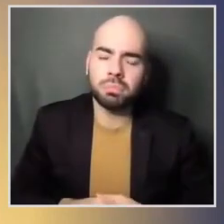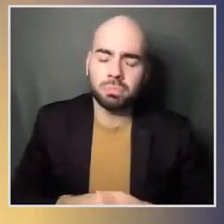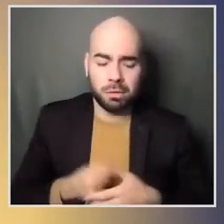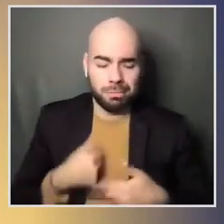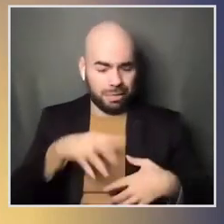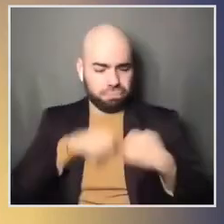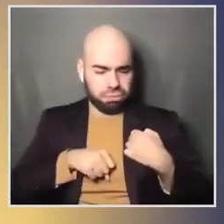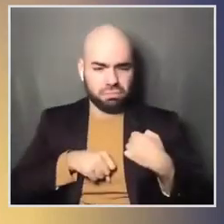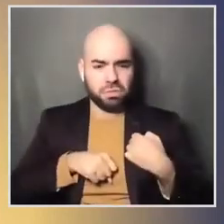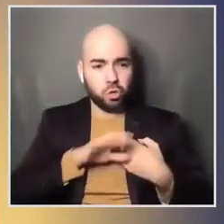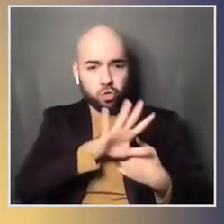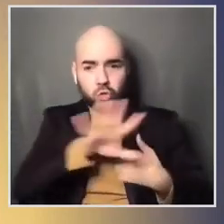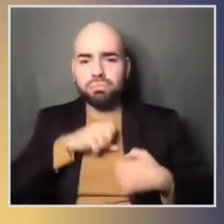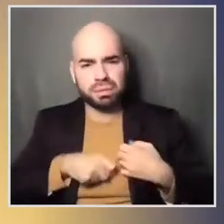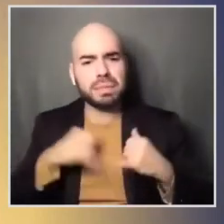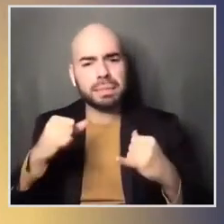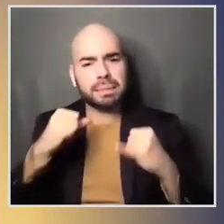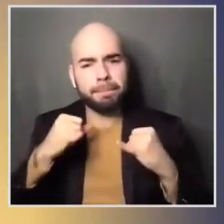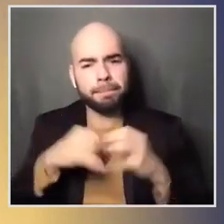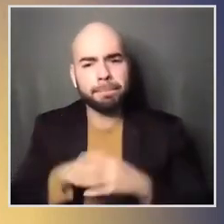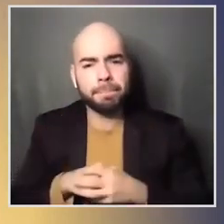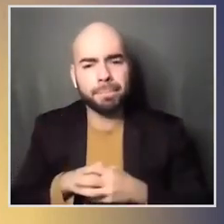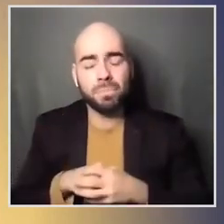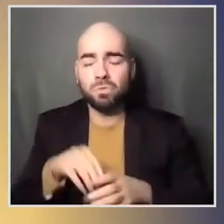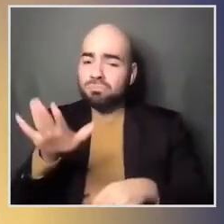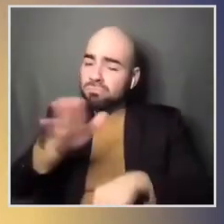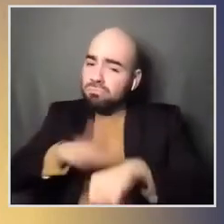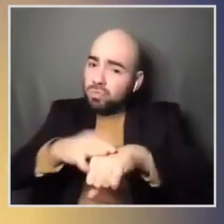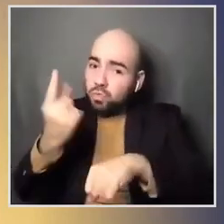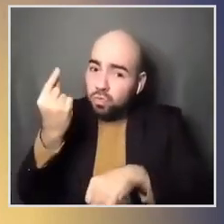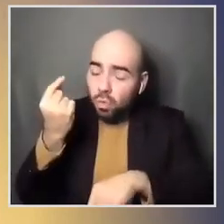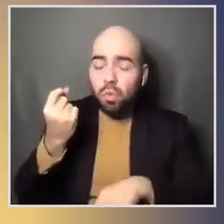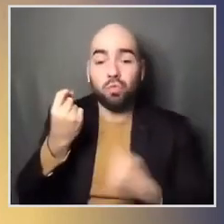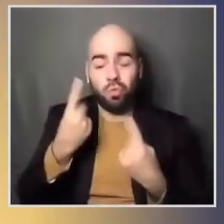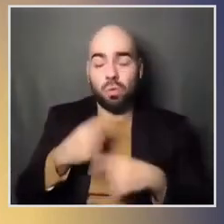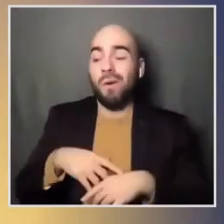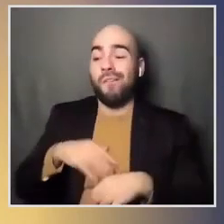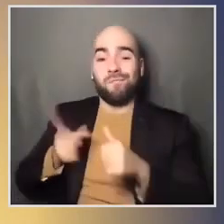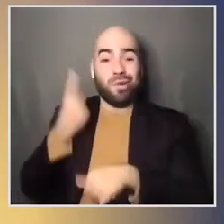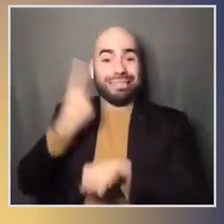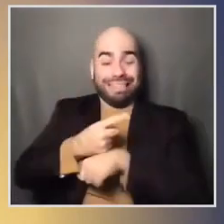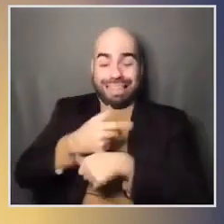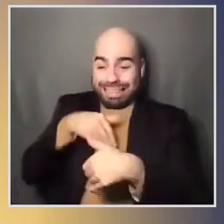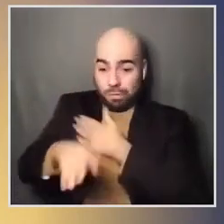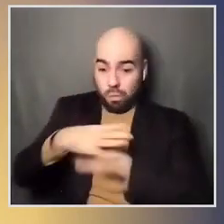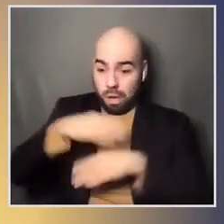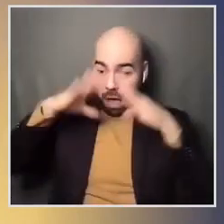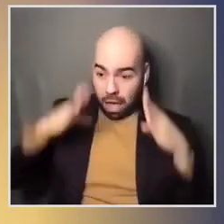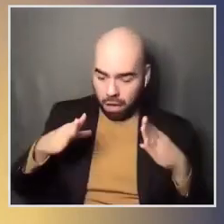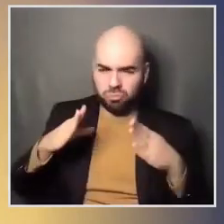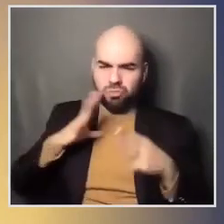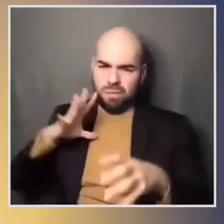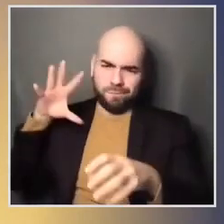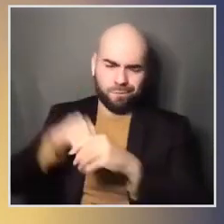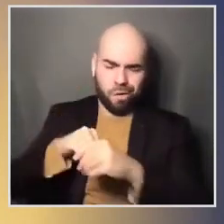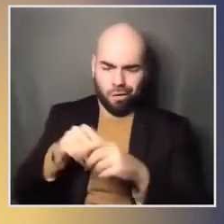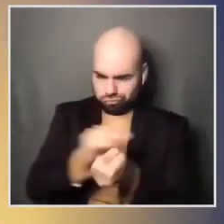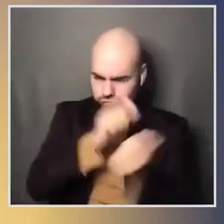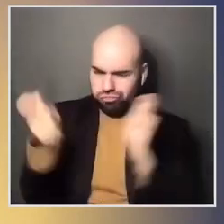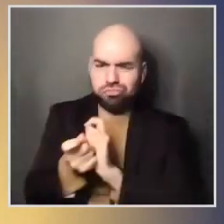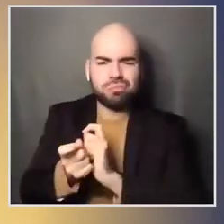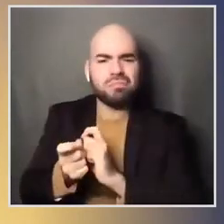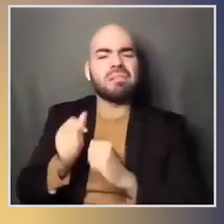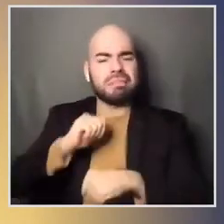one, we're going to put our plan to control this virus into action. We can't save any of the lives